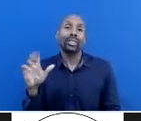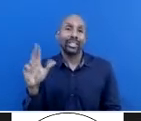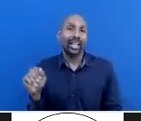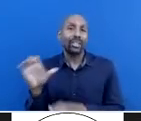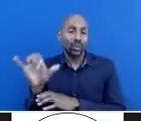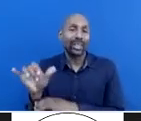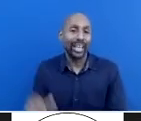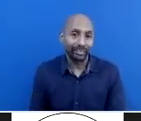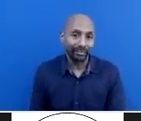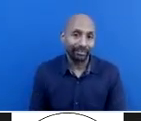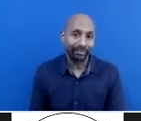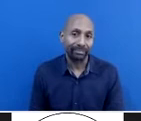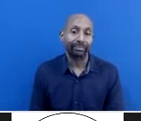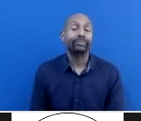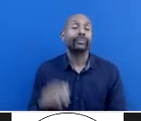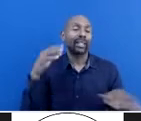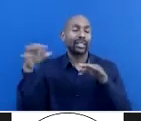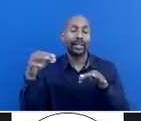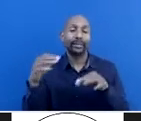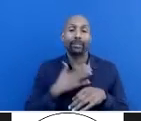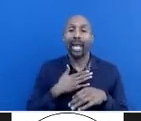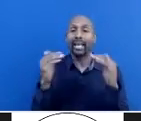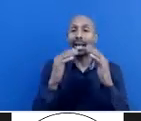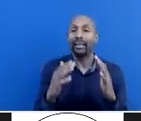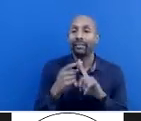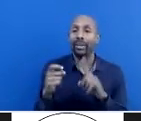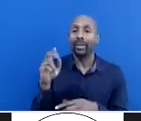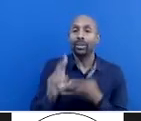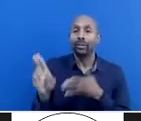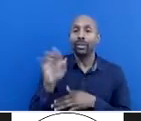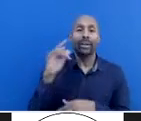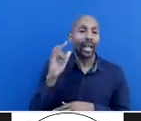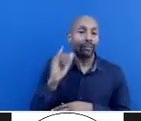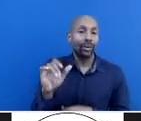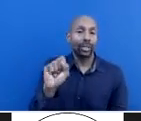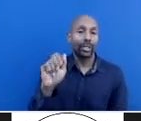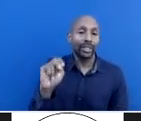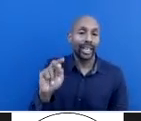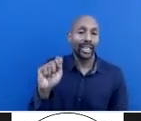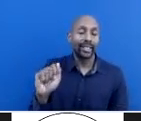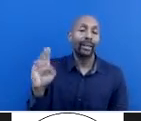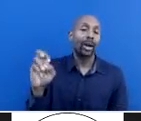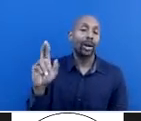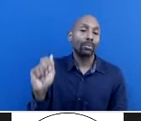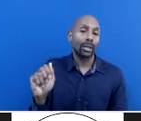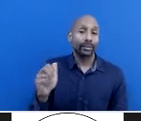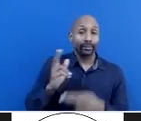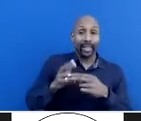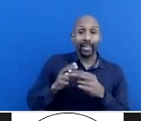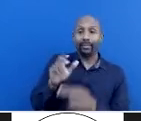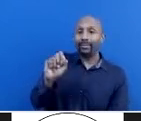at University of California, Santa Barbara, art historian, Sylvester Obechi, we've had this